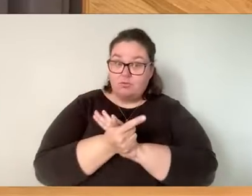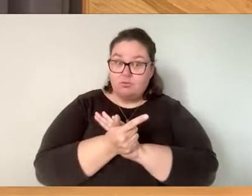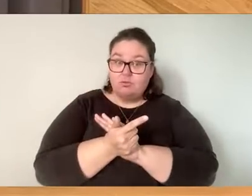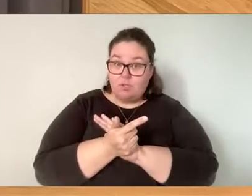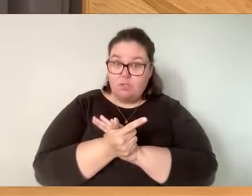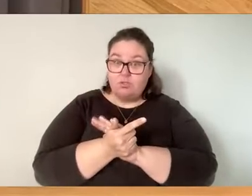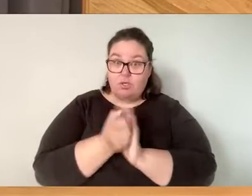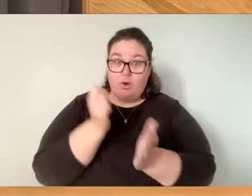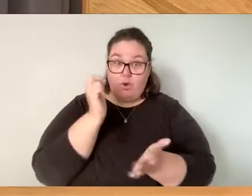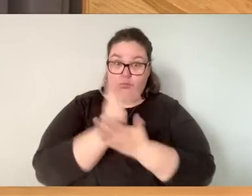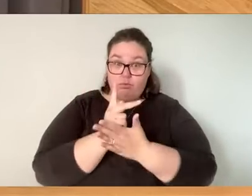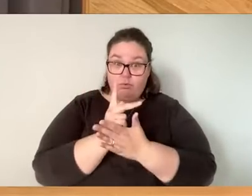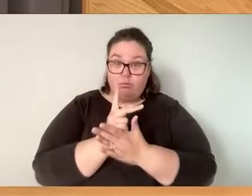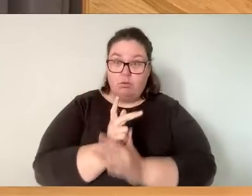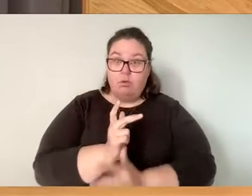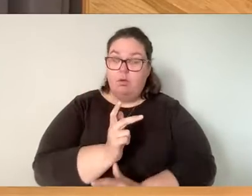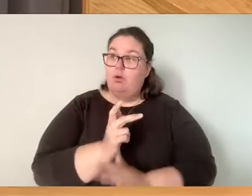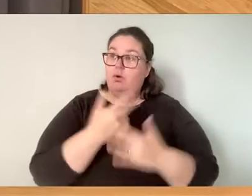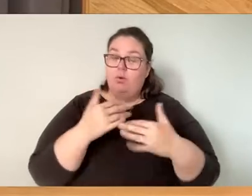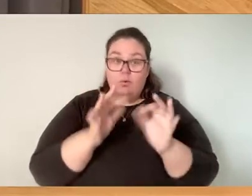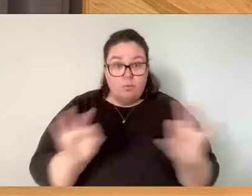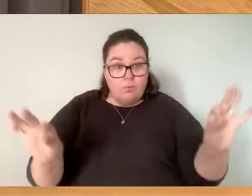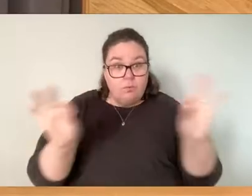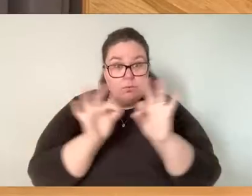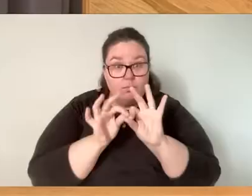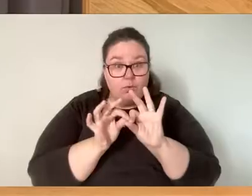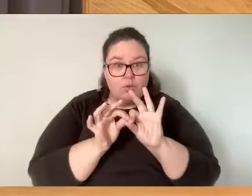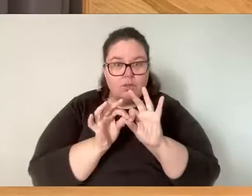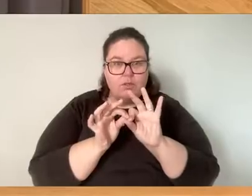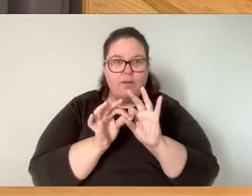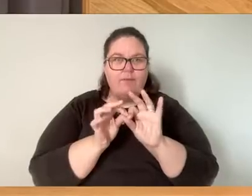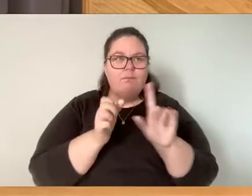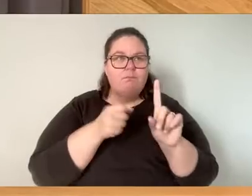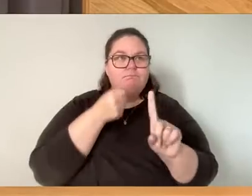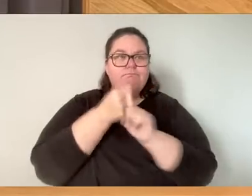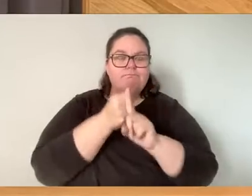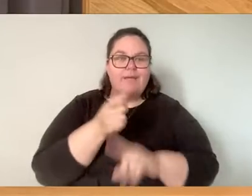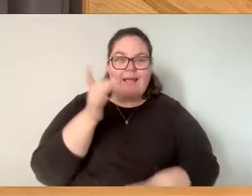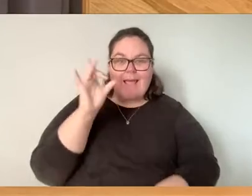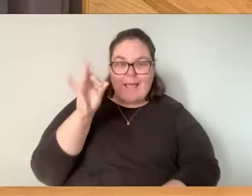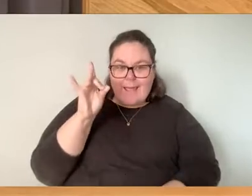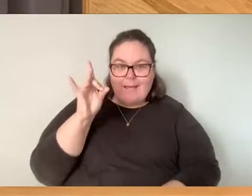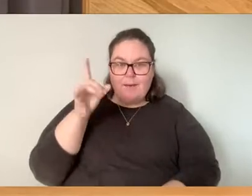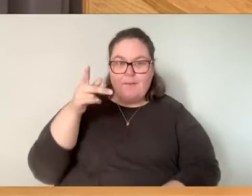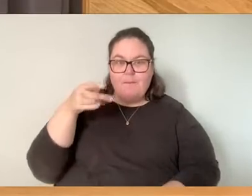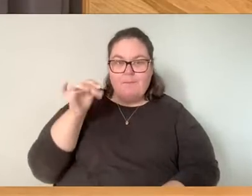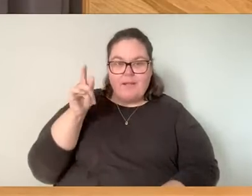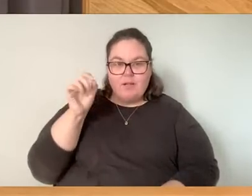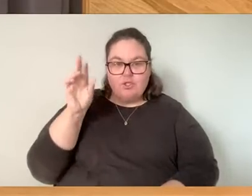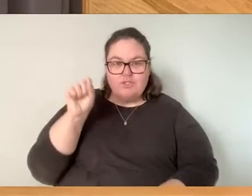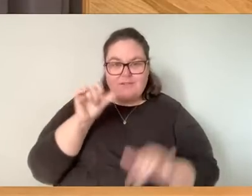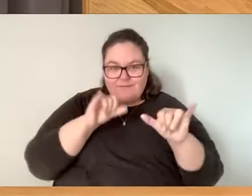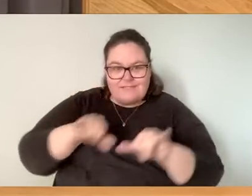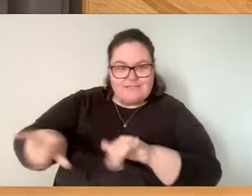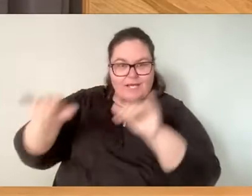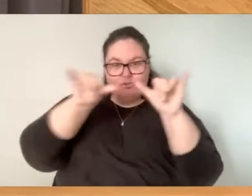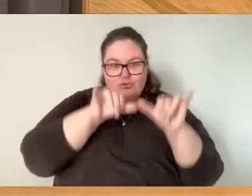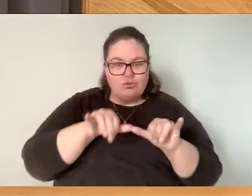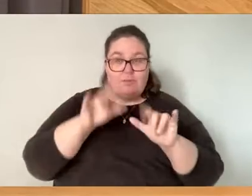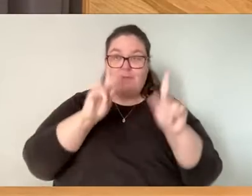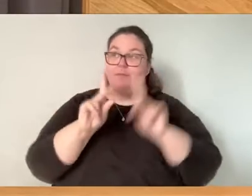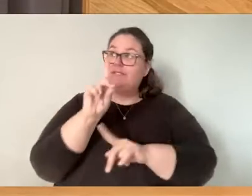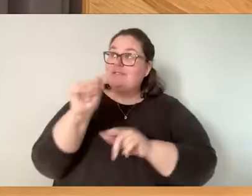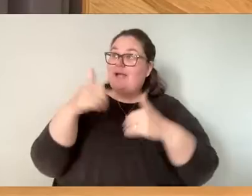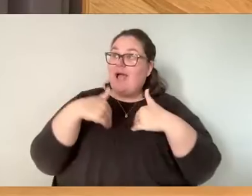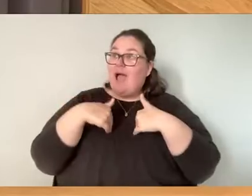broad legislation. It committed to 8 pillars of regulatory standards that people with a disability wanted and want to